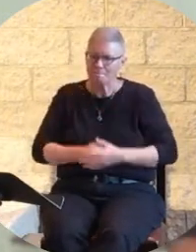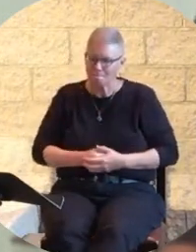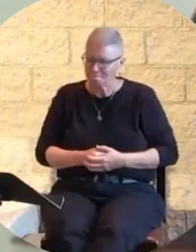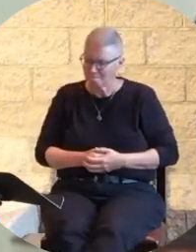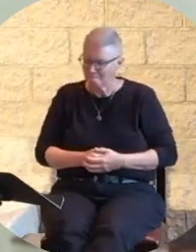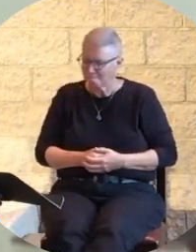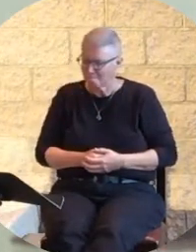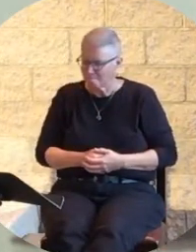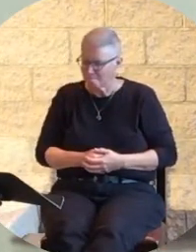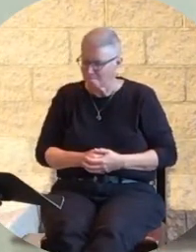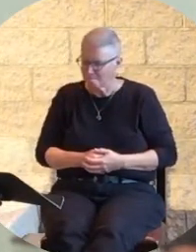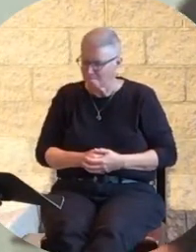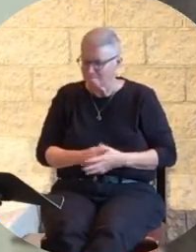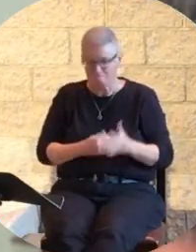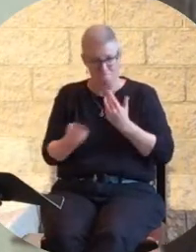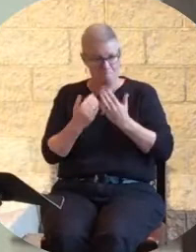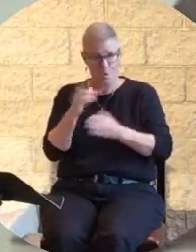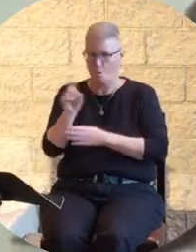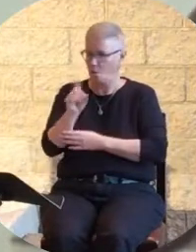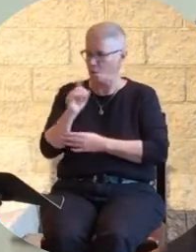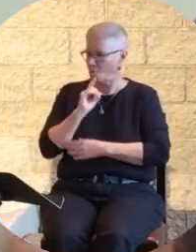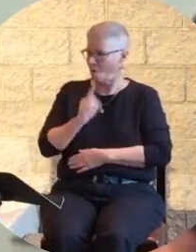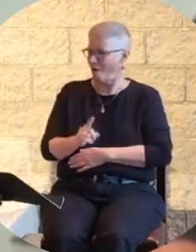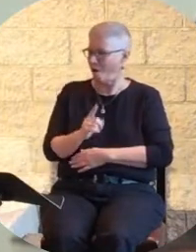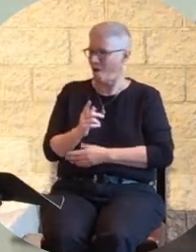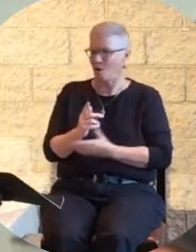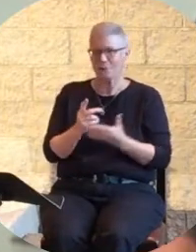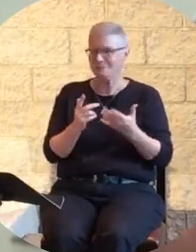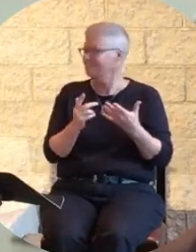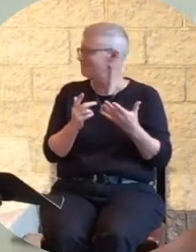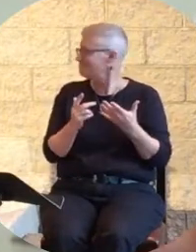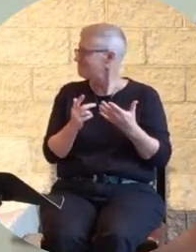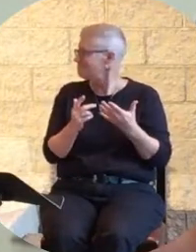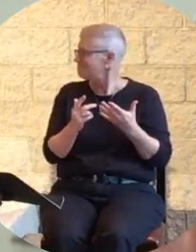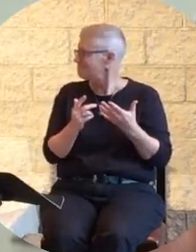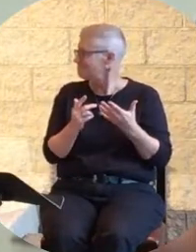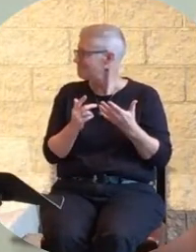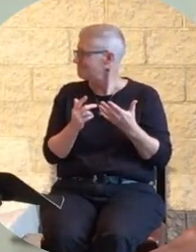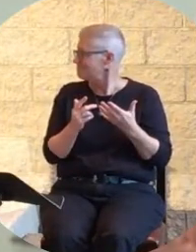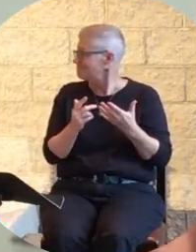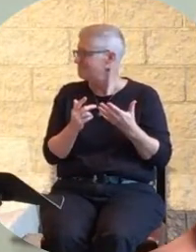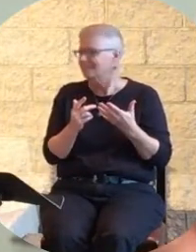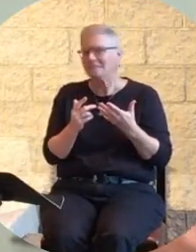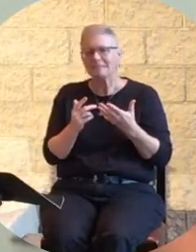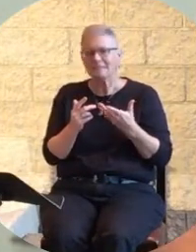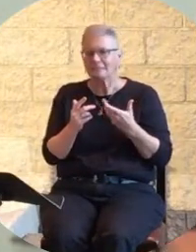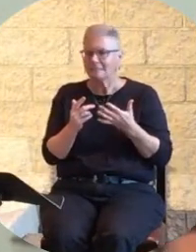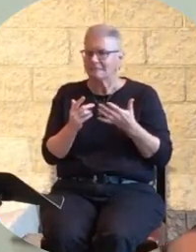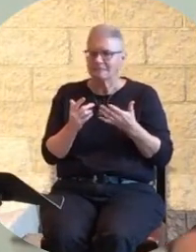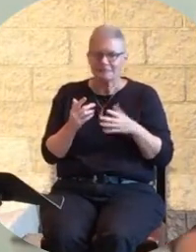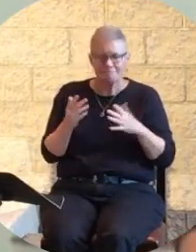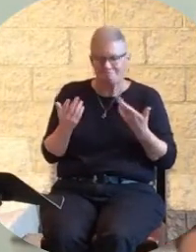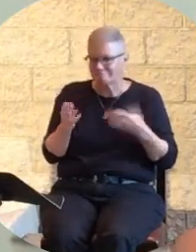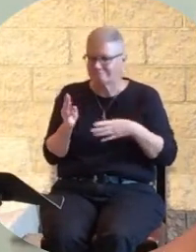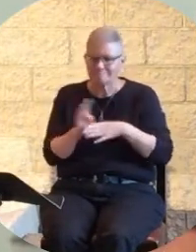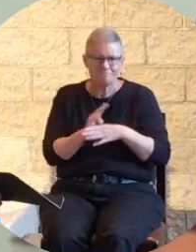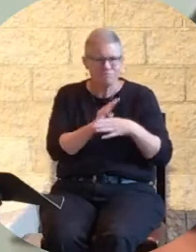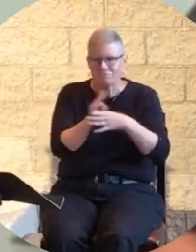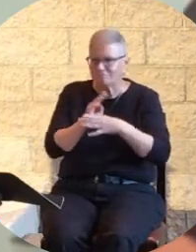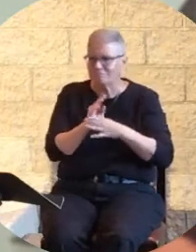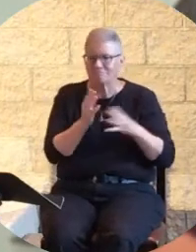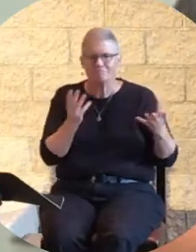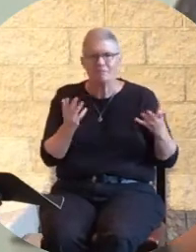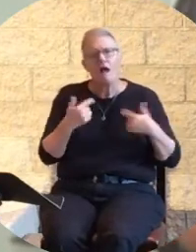And regardless of where you are and getting everything together, I invite you to take a moment and pause and affirm with me the